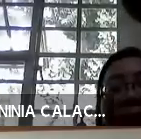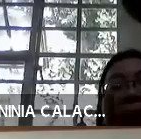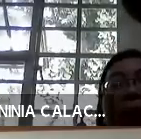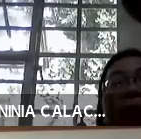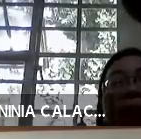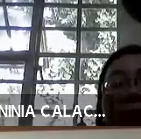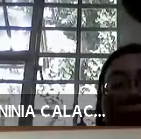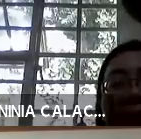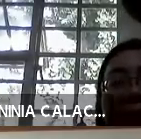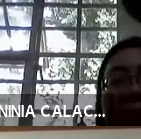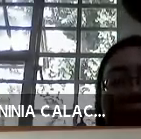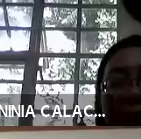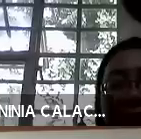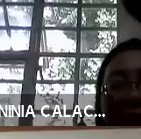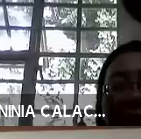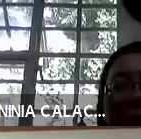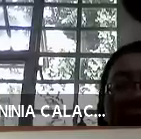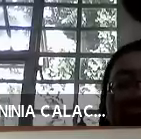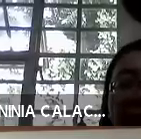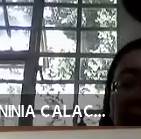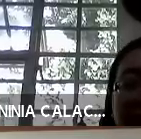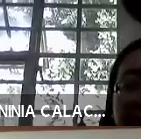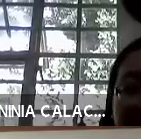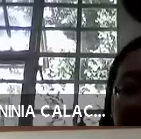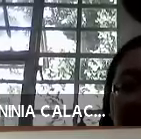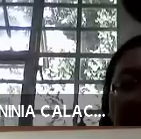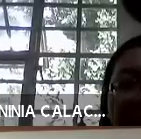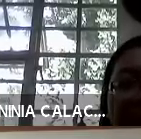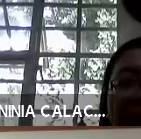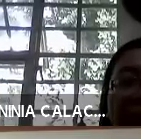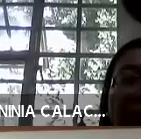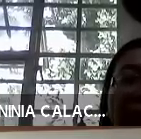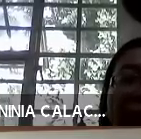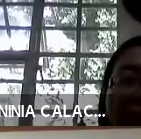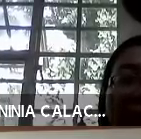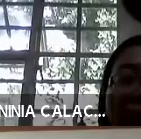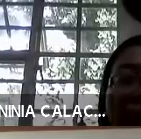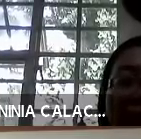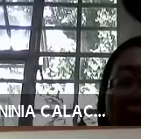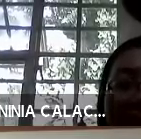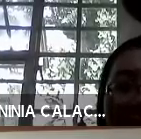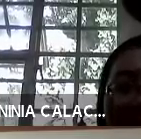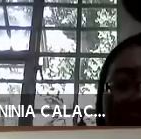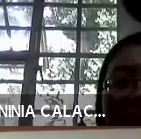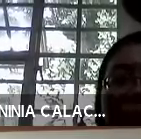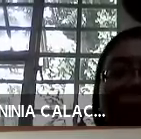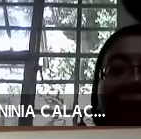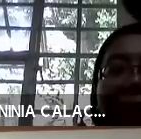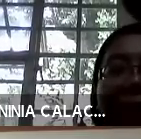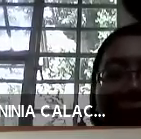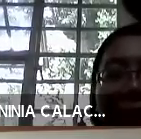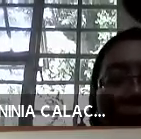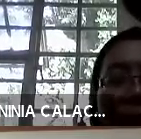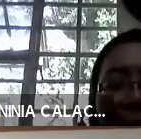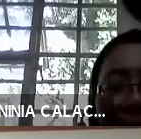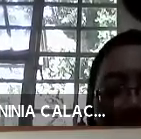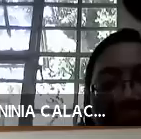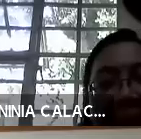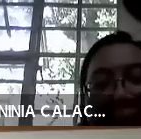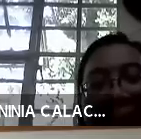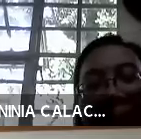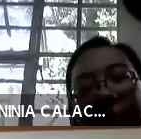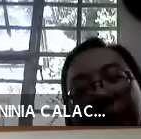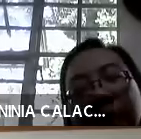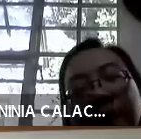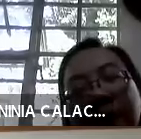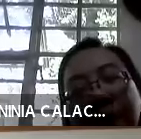students, but marking a difference and leaving a footprint that they can follow and will allow them to create their own